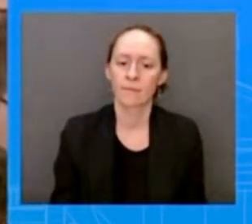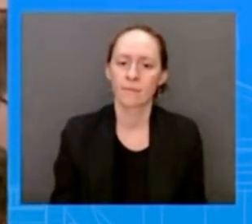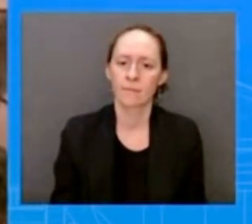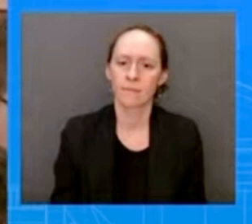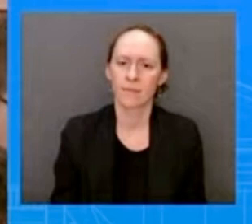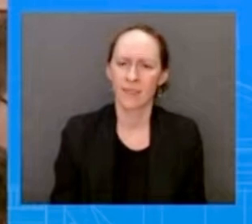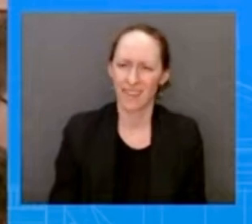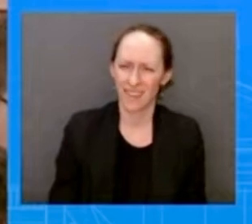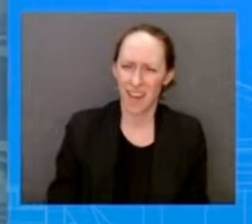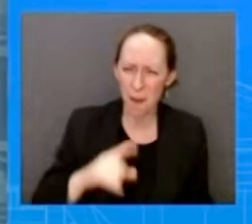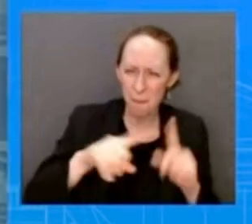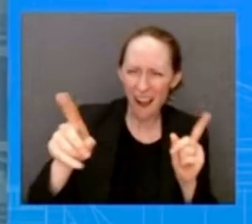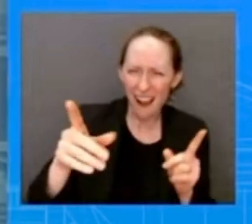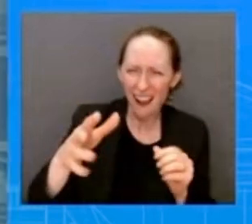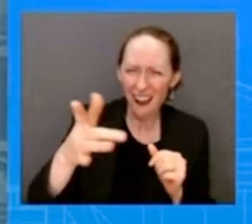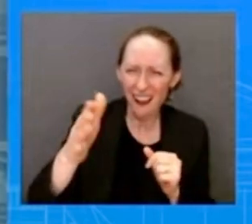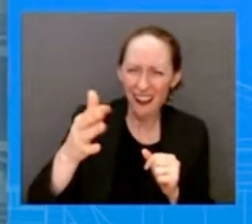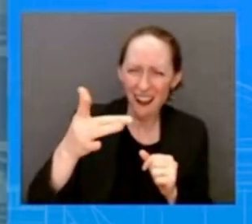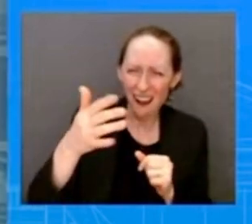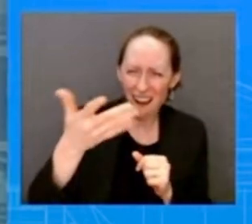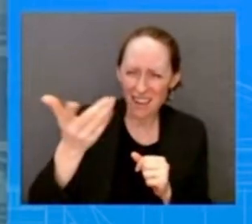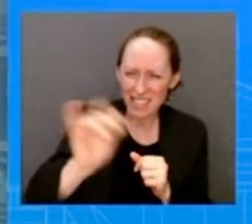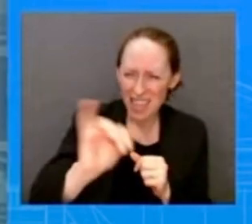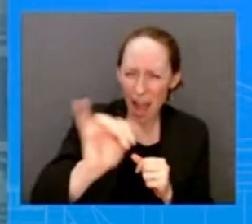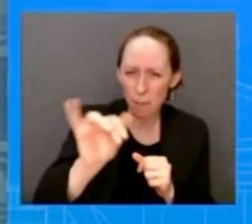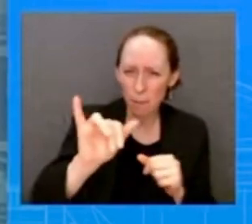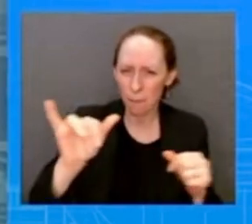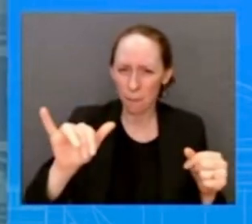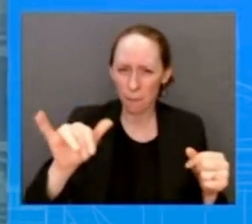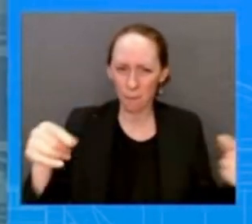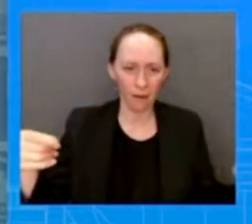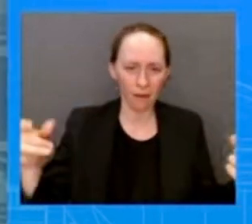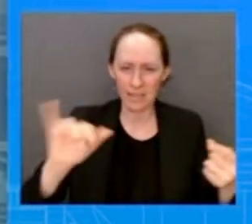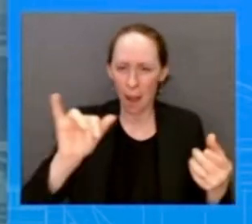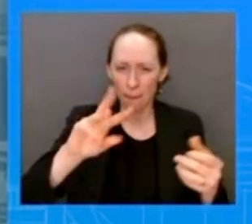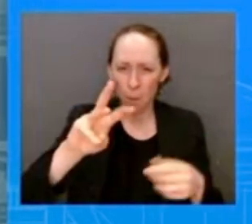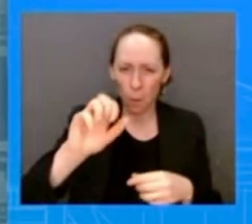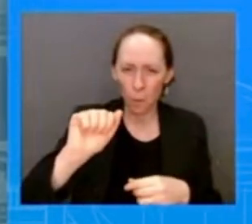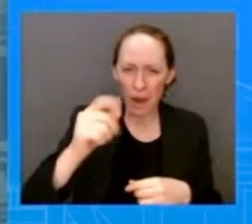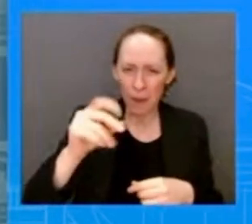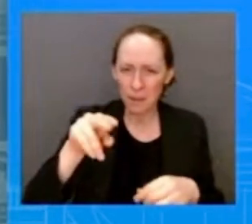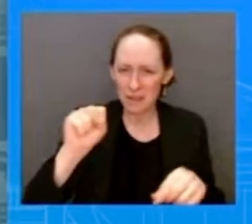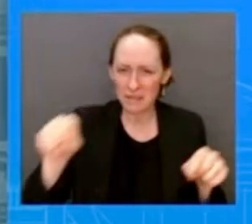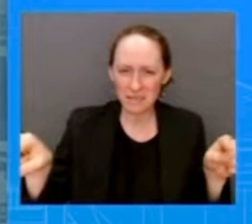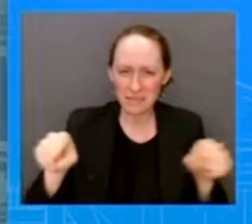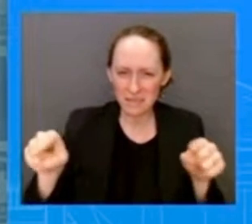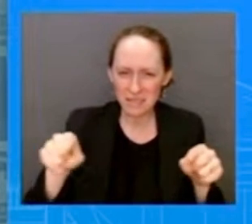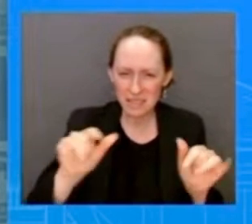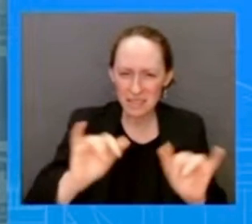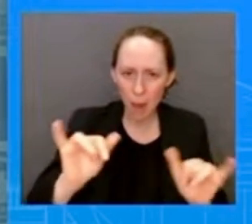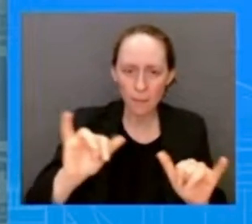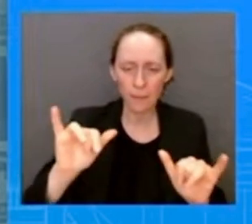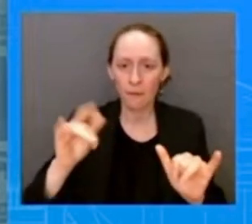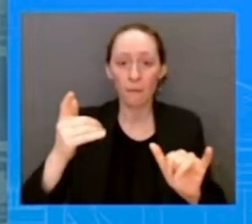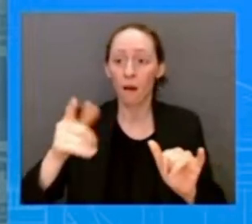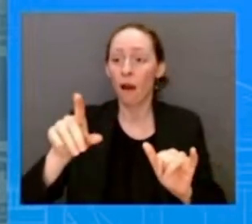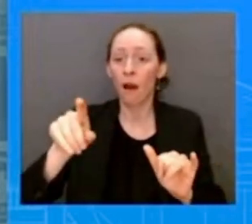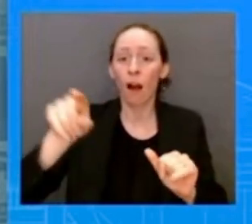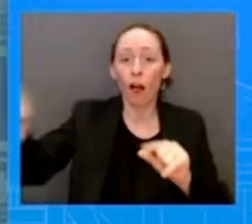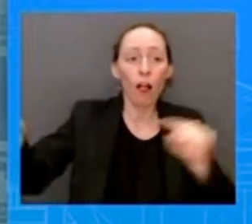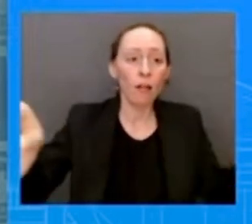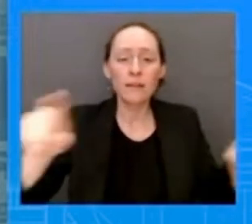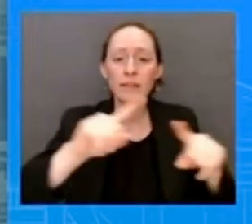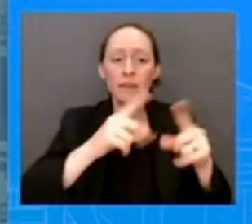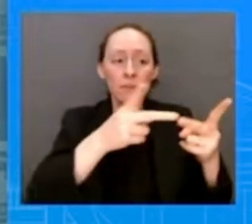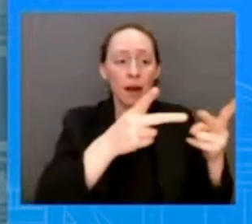understand. The types of, I don't want to get into too much detail here from the podium, but the types of munitions are the kinds of munitions that will